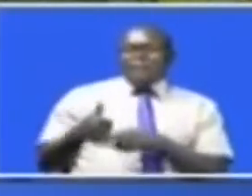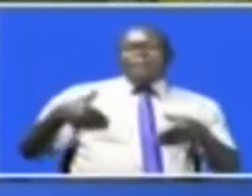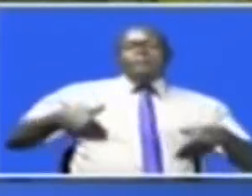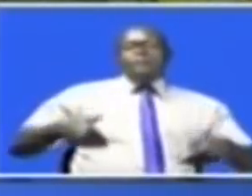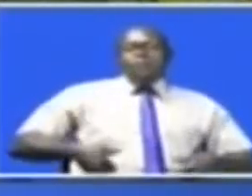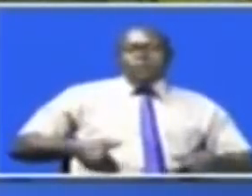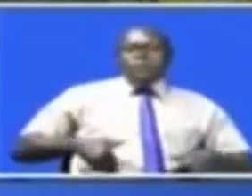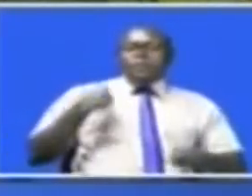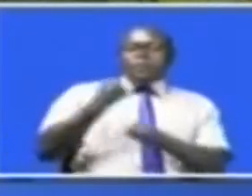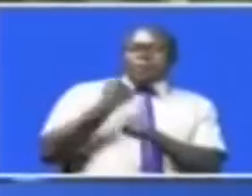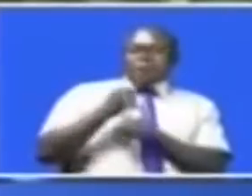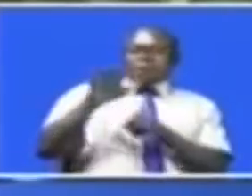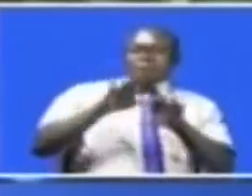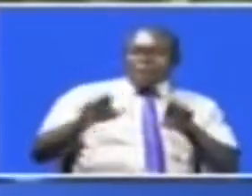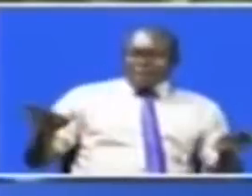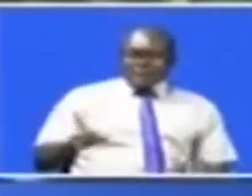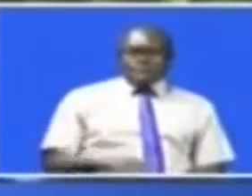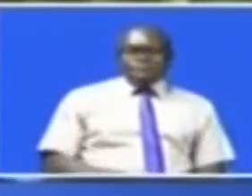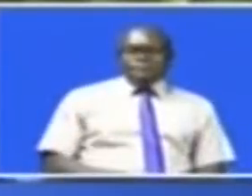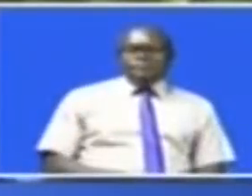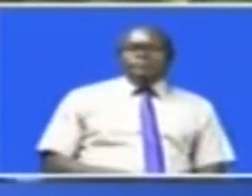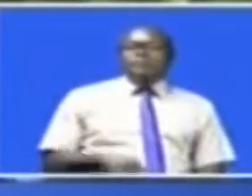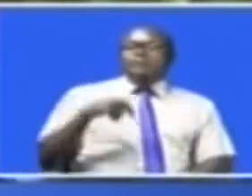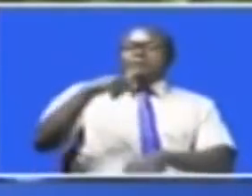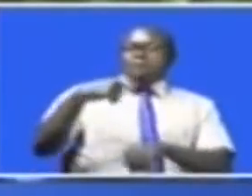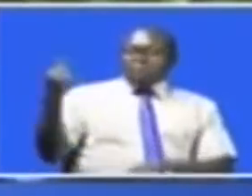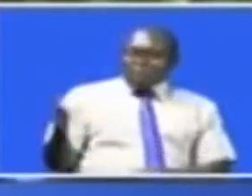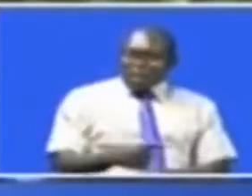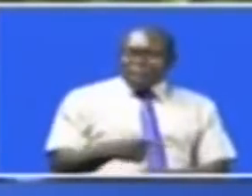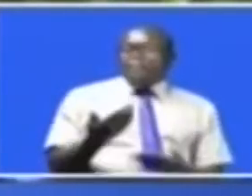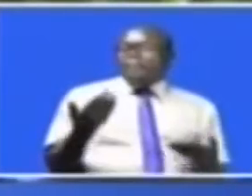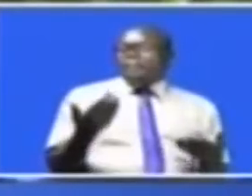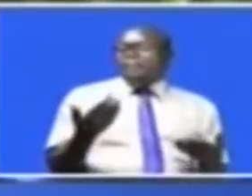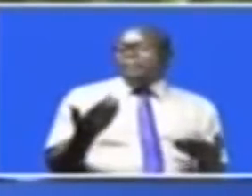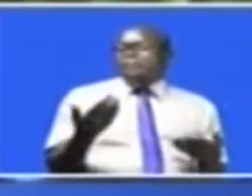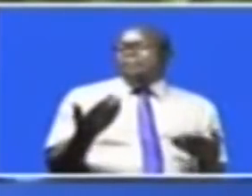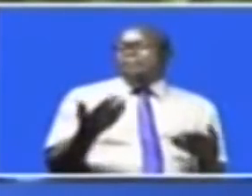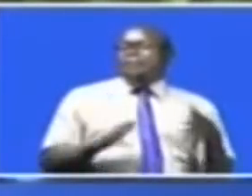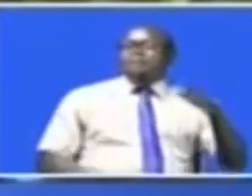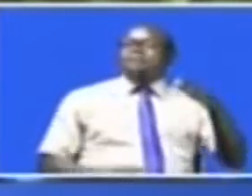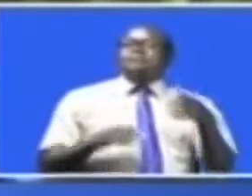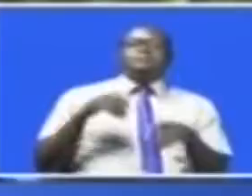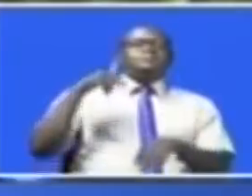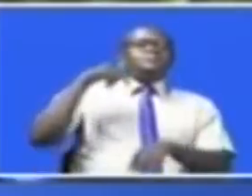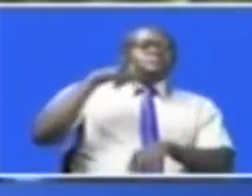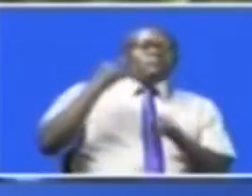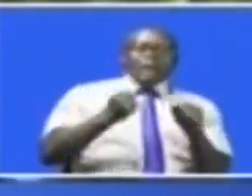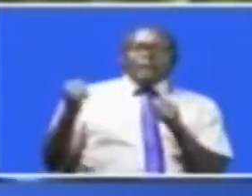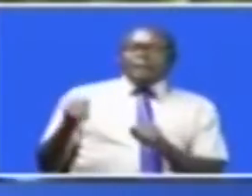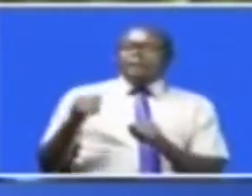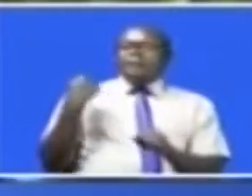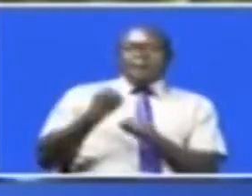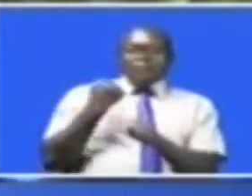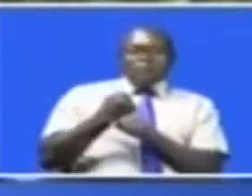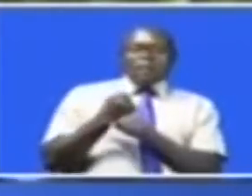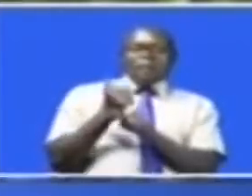people who work on his farm. Even when the month is at a crucial moment, it can go above that